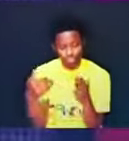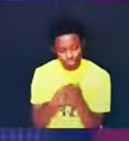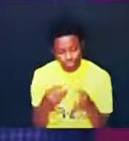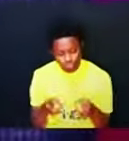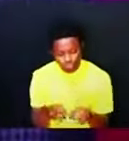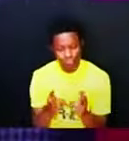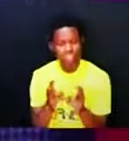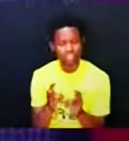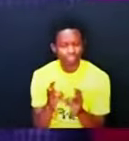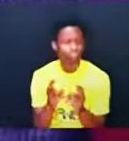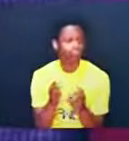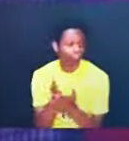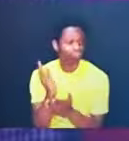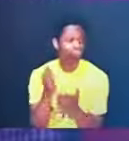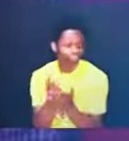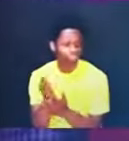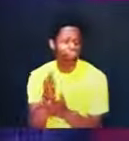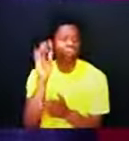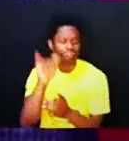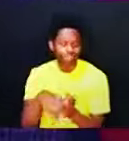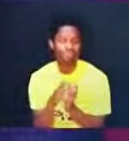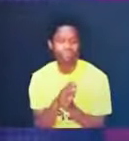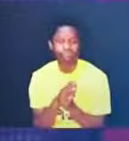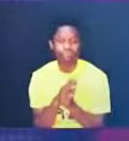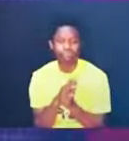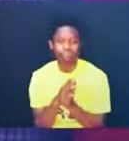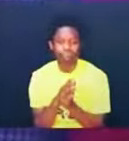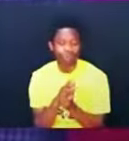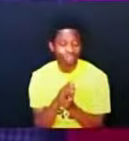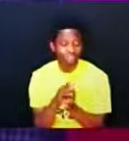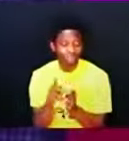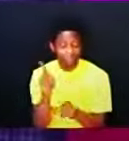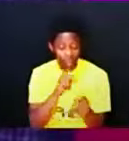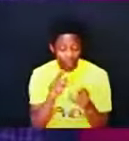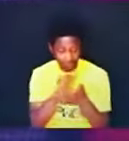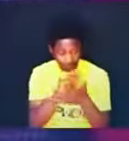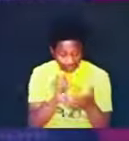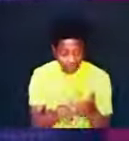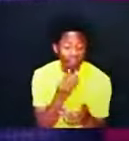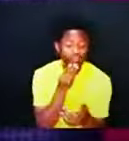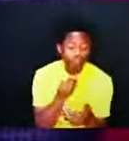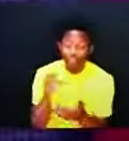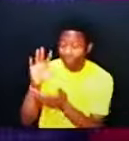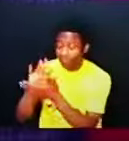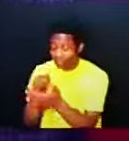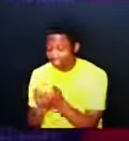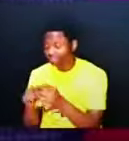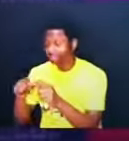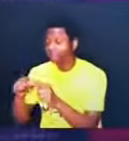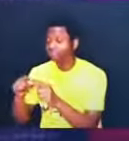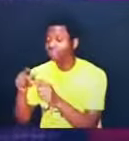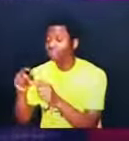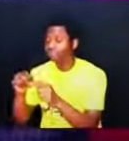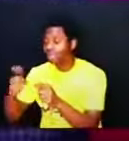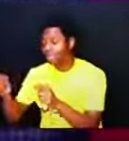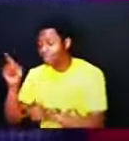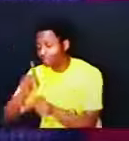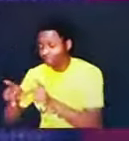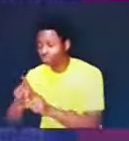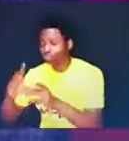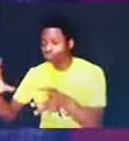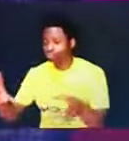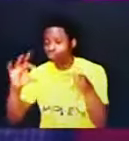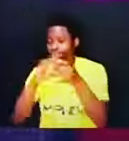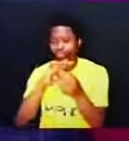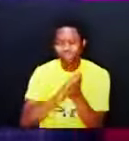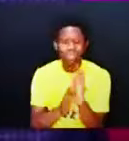of righteousness. Sin ni kwan foforo. Believing Jews and believing Gentiles have become one people called the church.